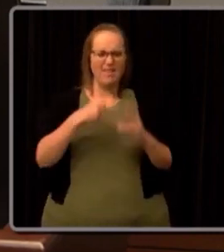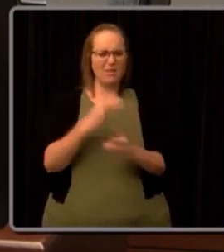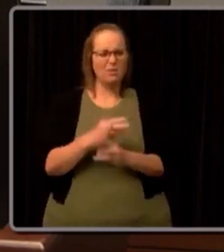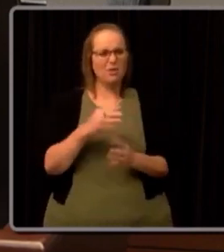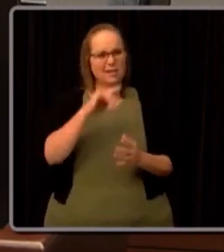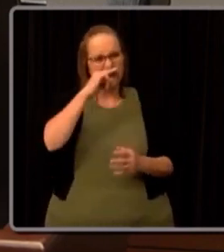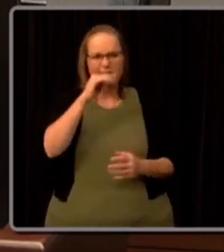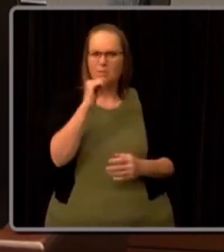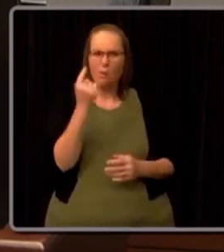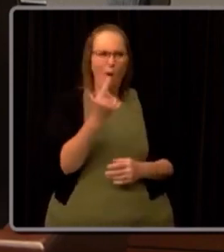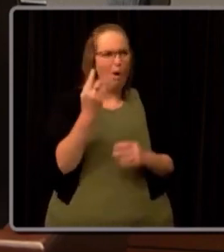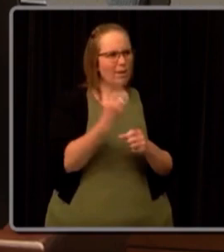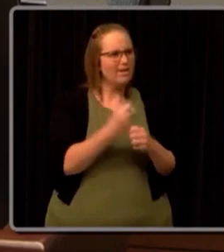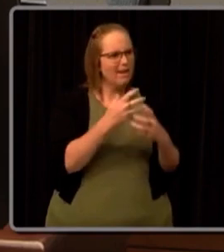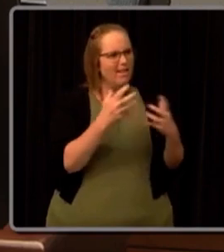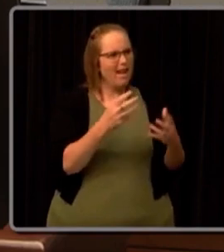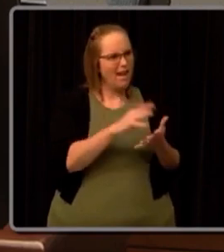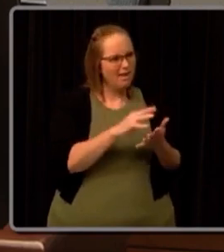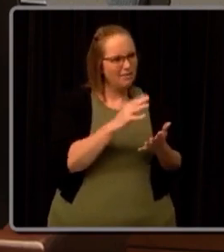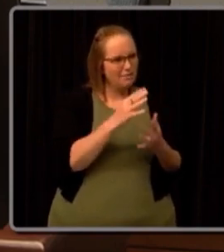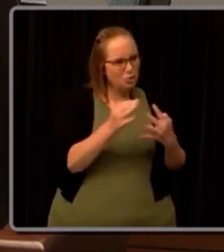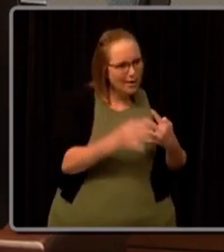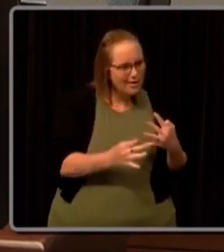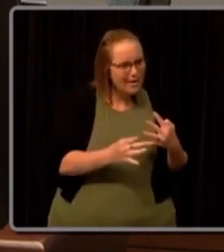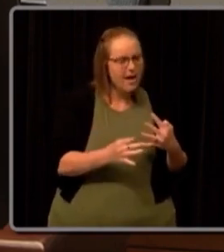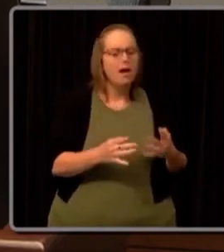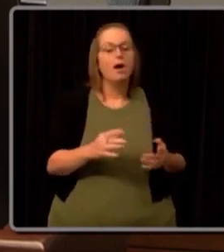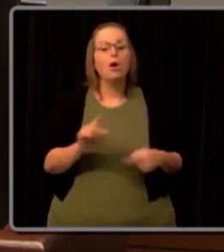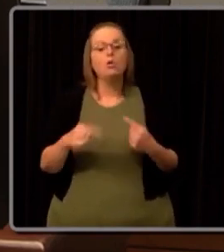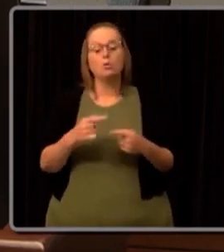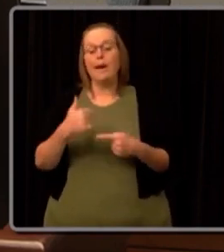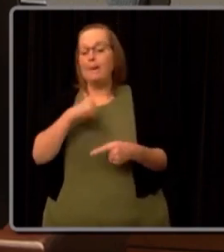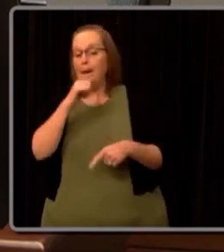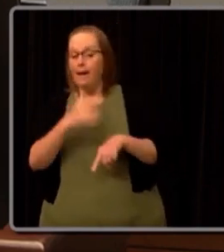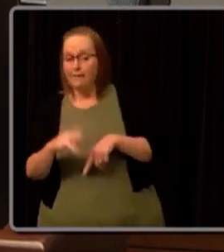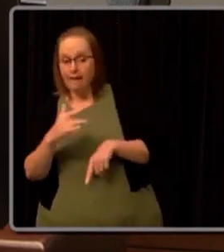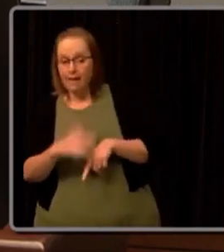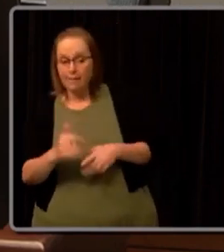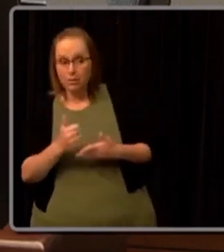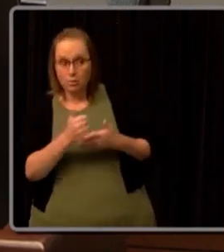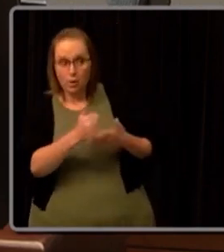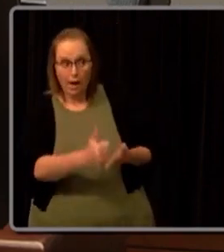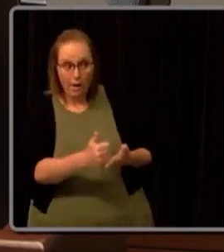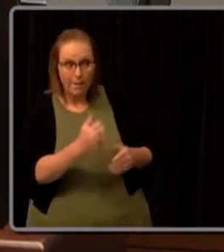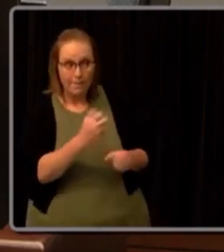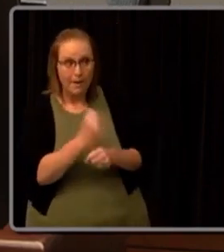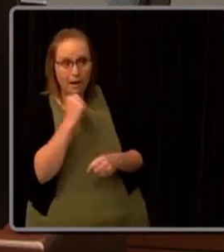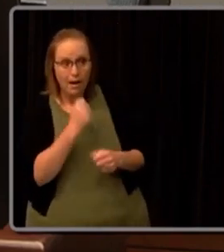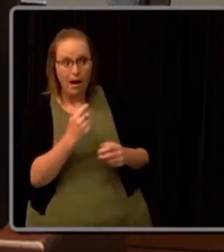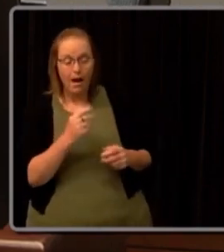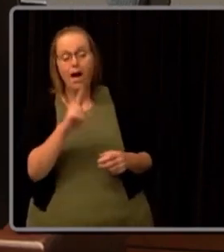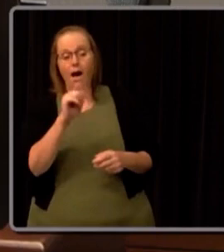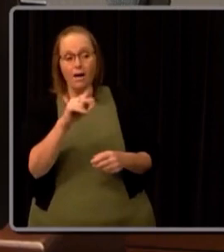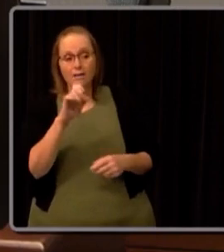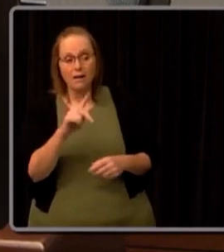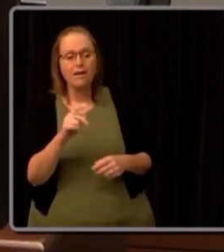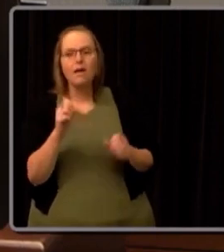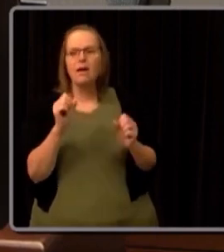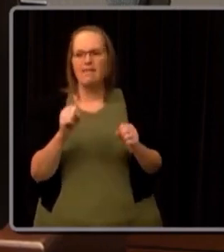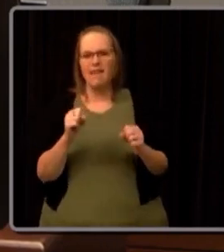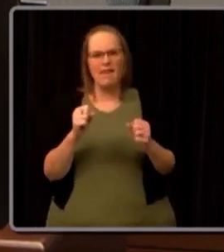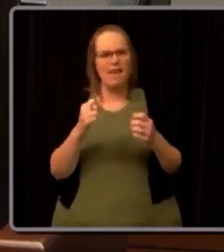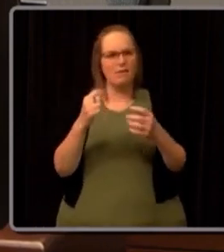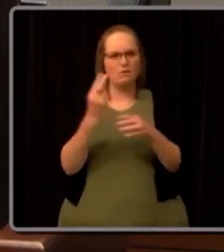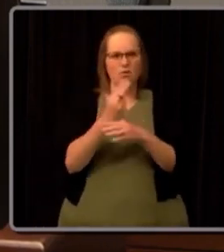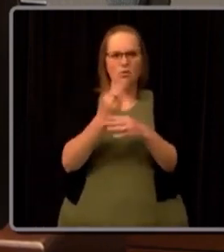choice. And when I'm not available to help, the students aren't stuck. They can use mentor text, checklists, writing partners, and anchor